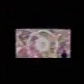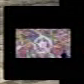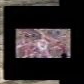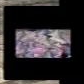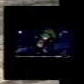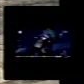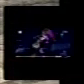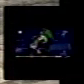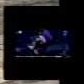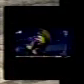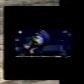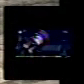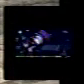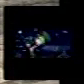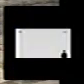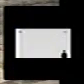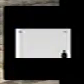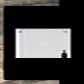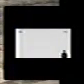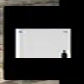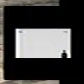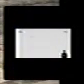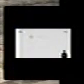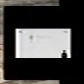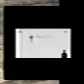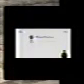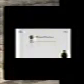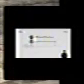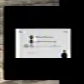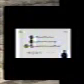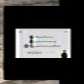Visit us, O God. Visit us, O God.